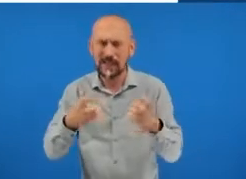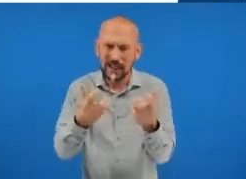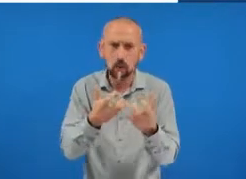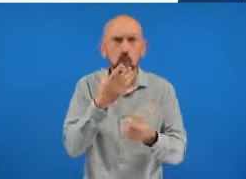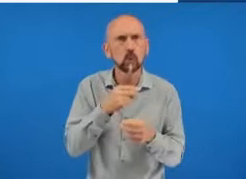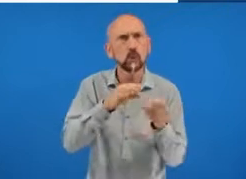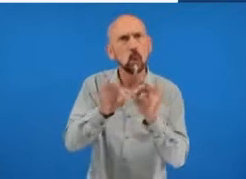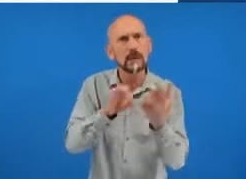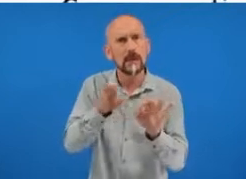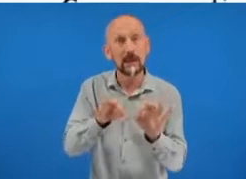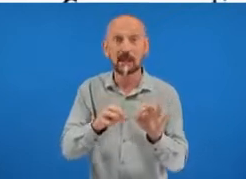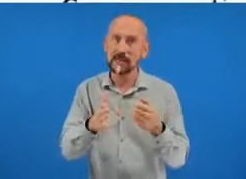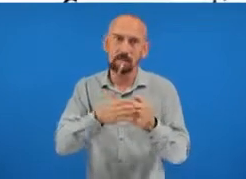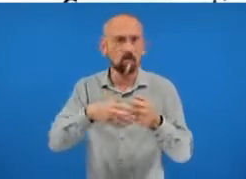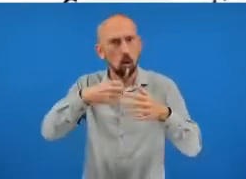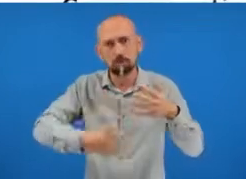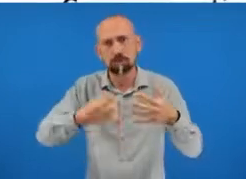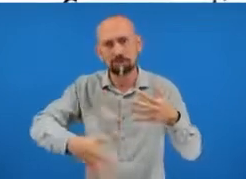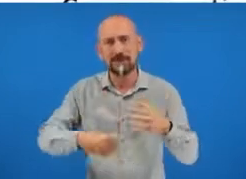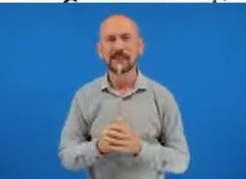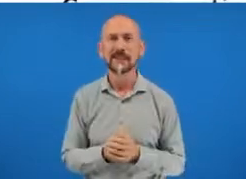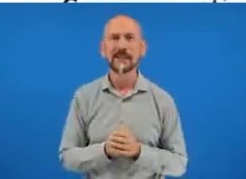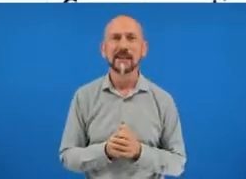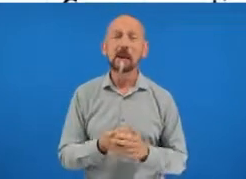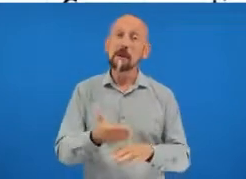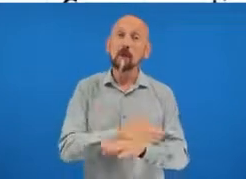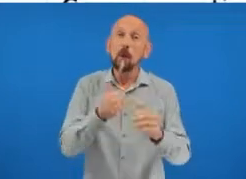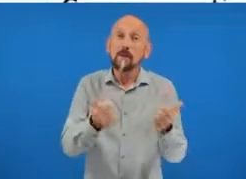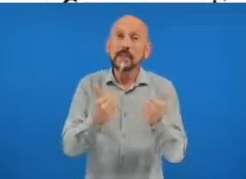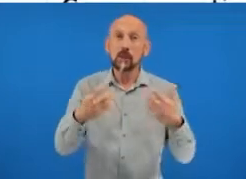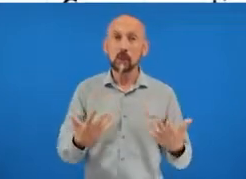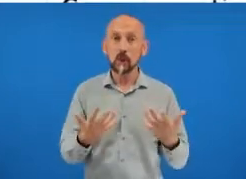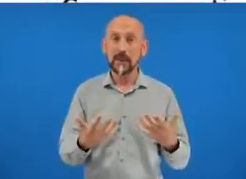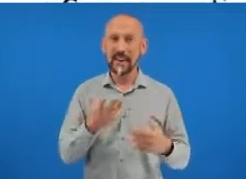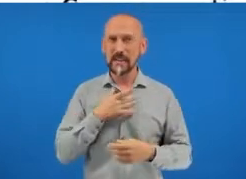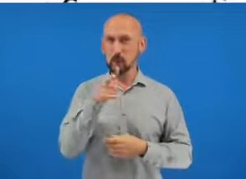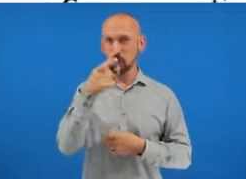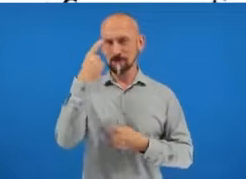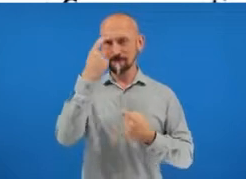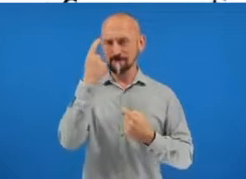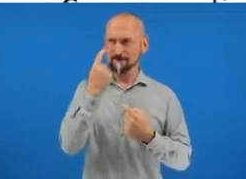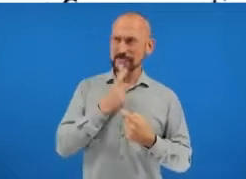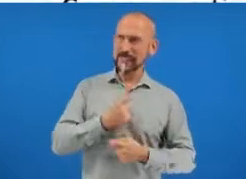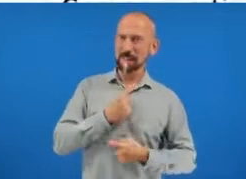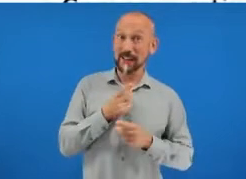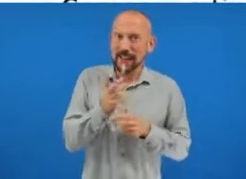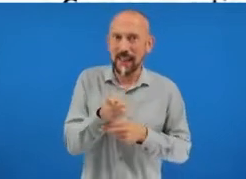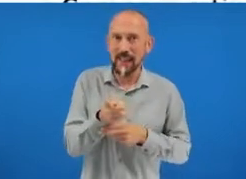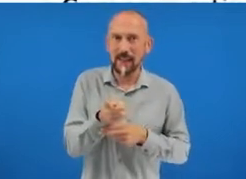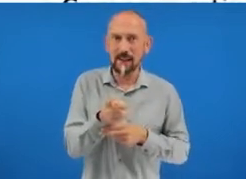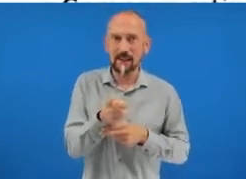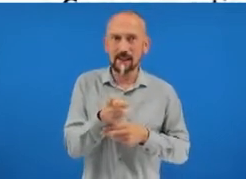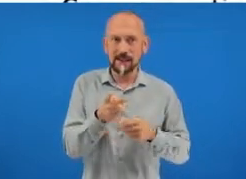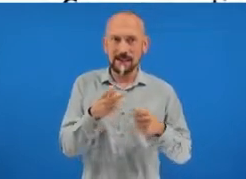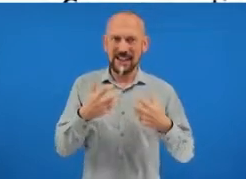much, much more. Before we finish up today, I'd like you just to ask yourself the following question again. How strongly do I